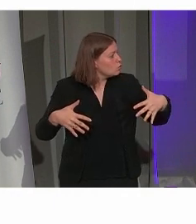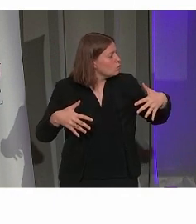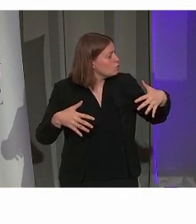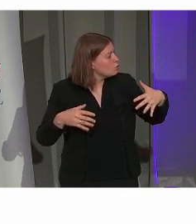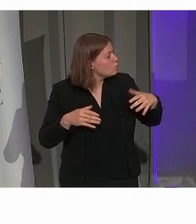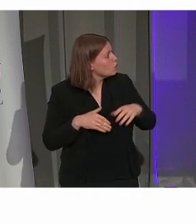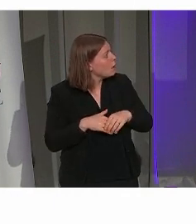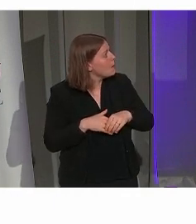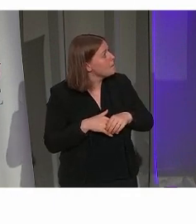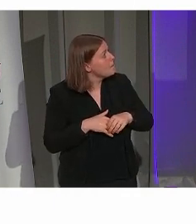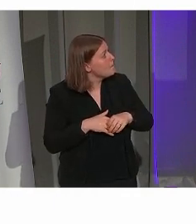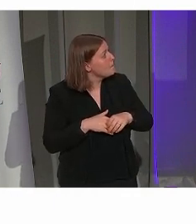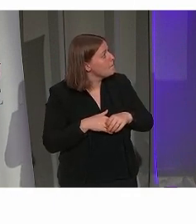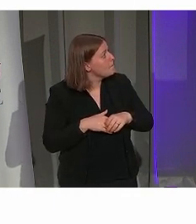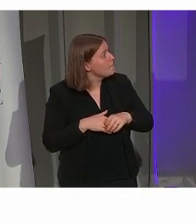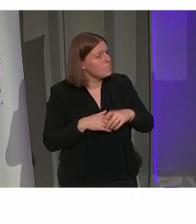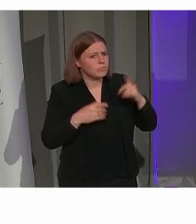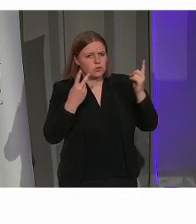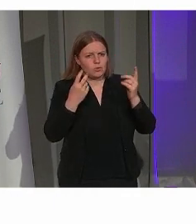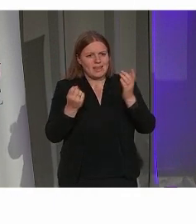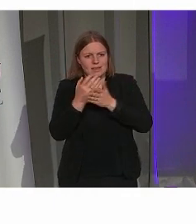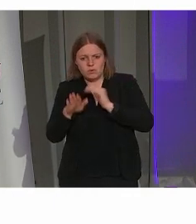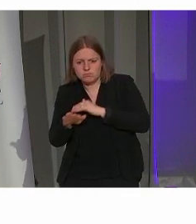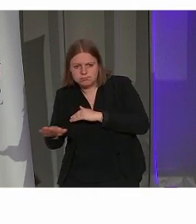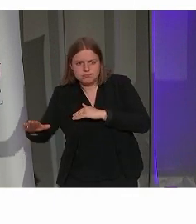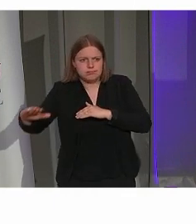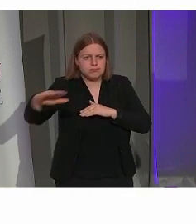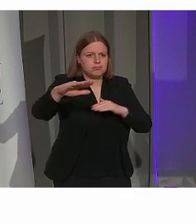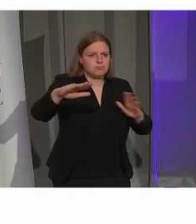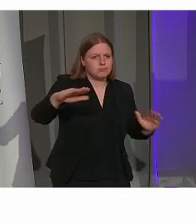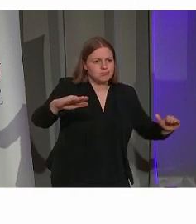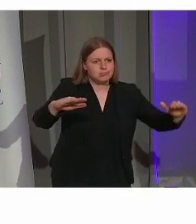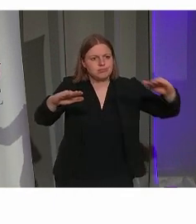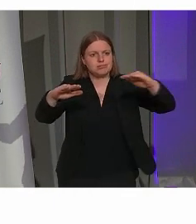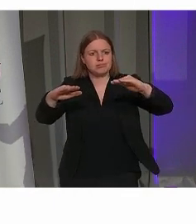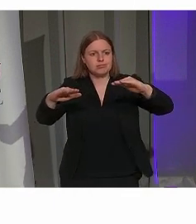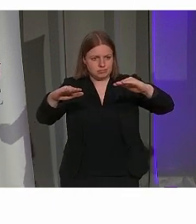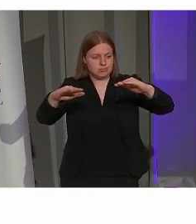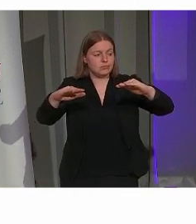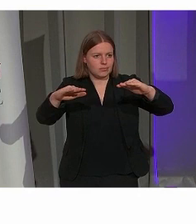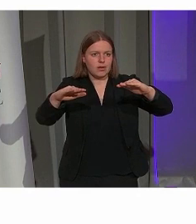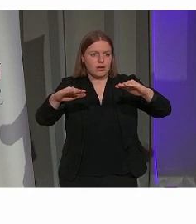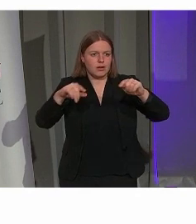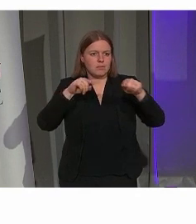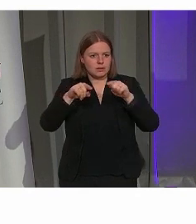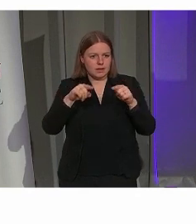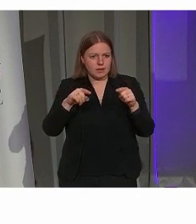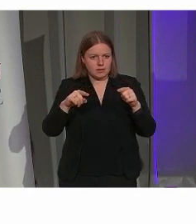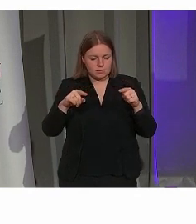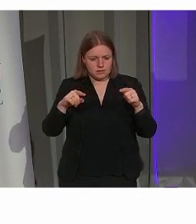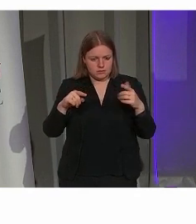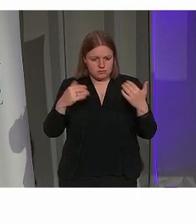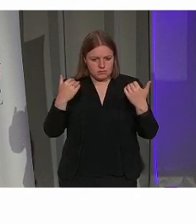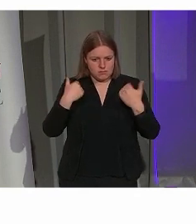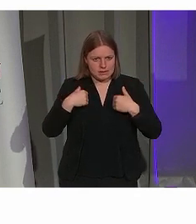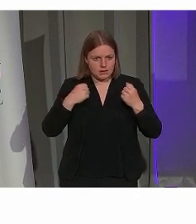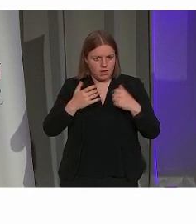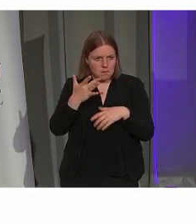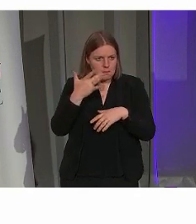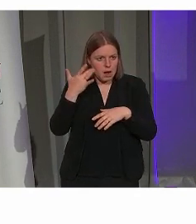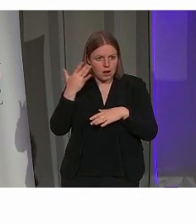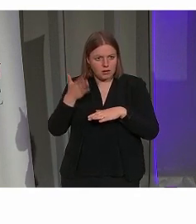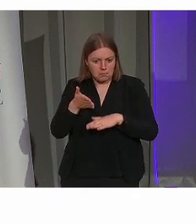that's the right pronunciation, ramps on either side of a central staircase to provide a dignified,